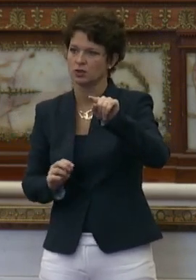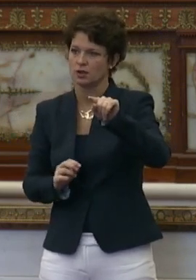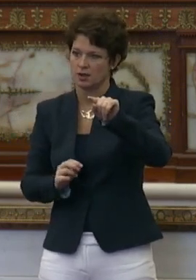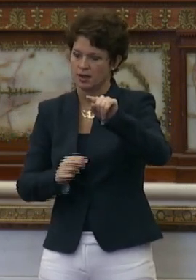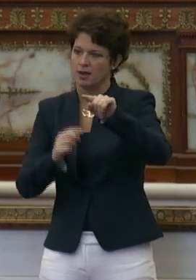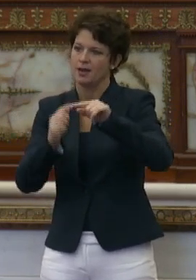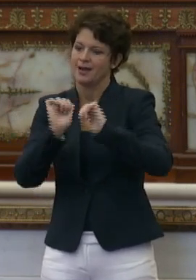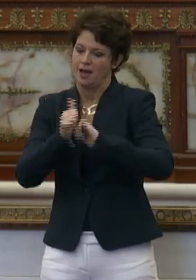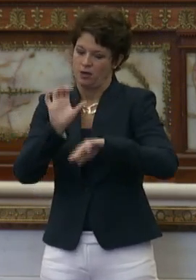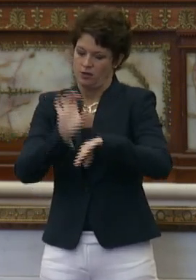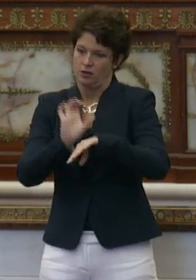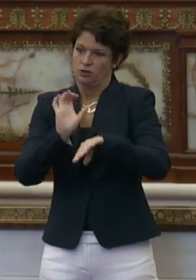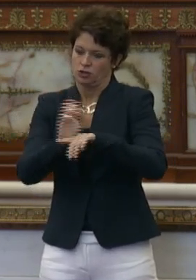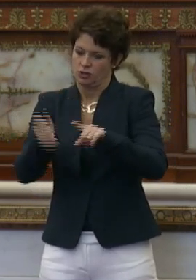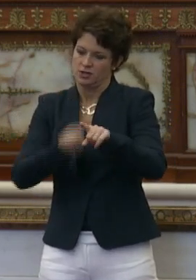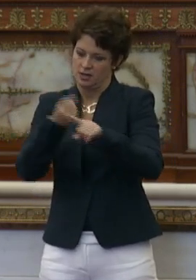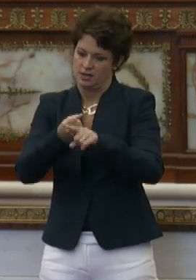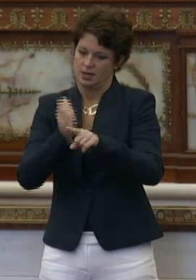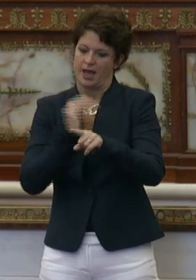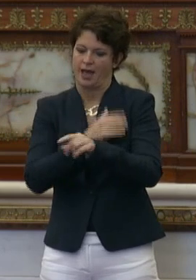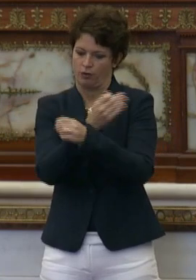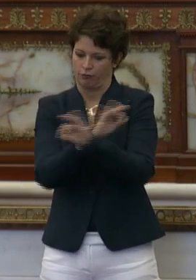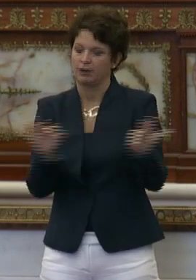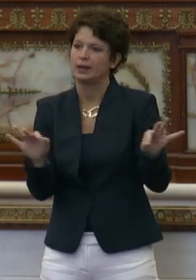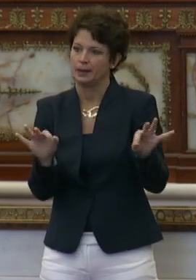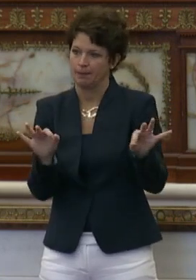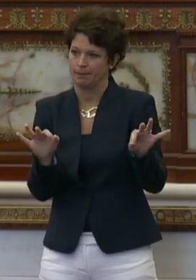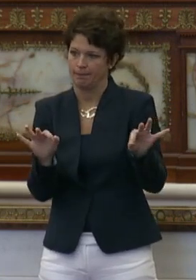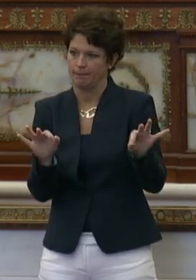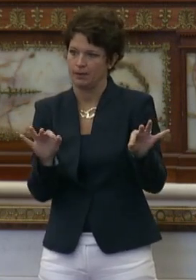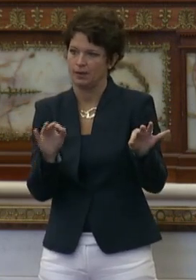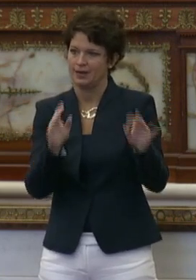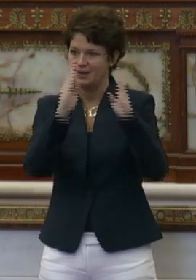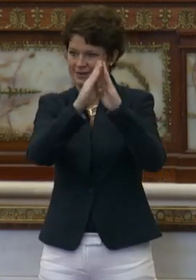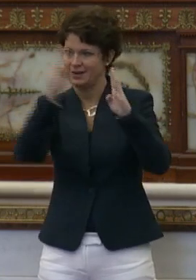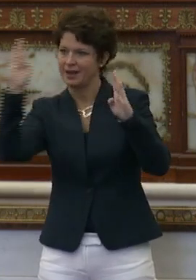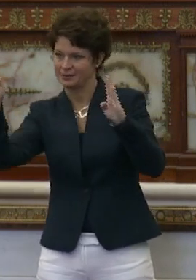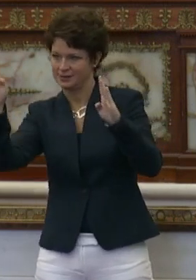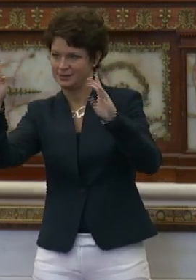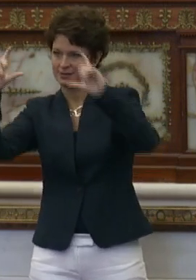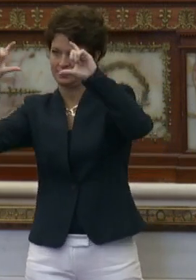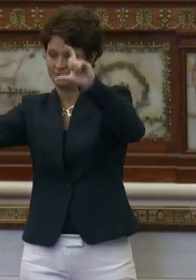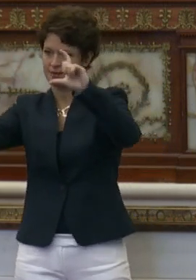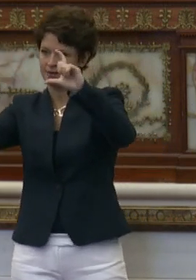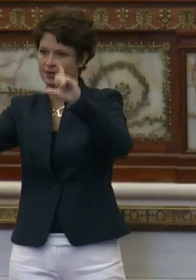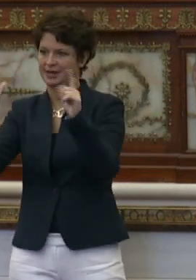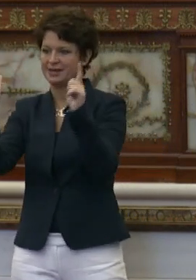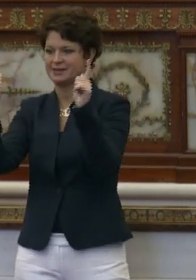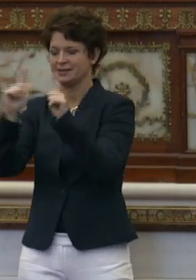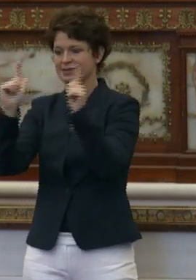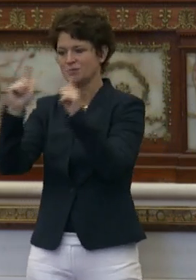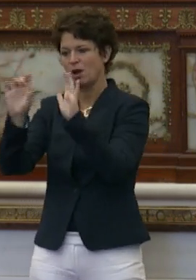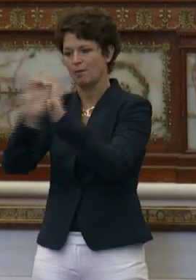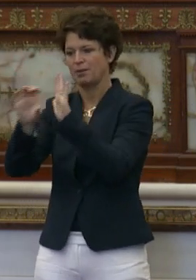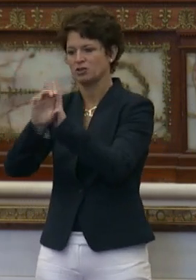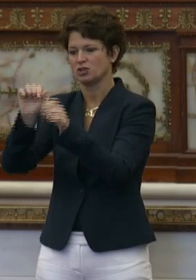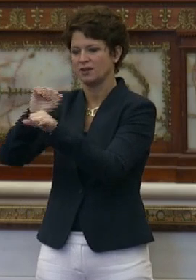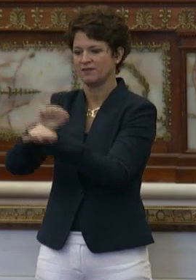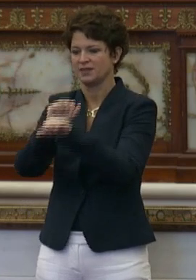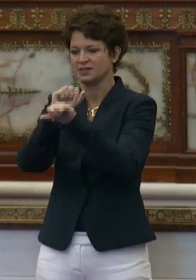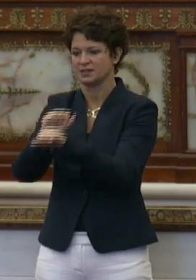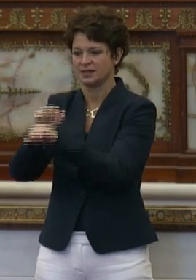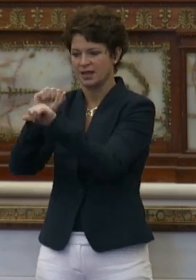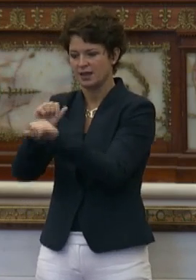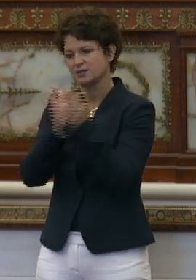how the church played a part in our freedom. Next to it is a small rendition of the slave ships we